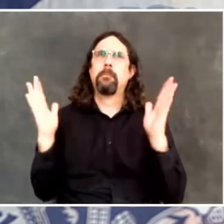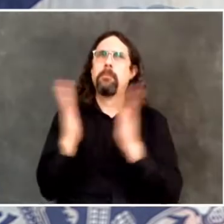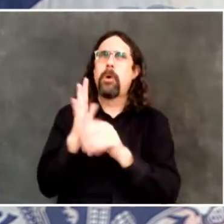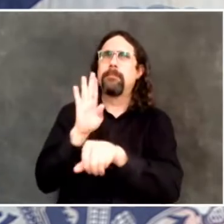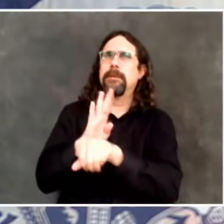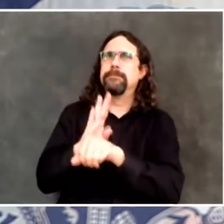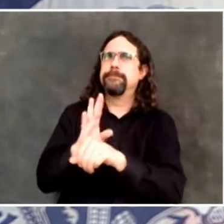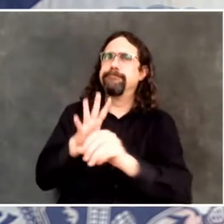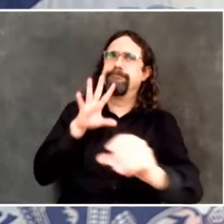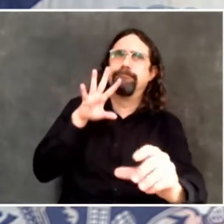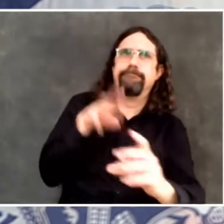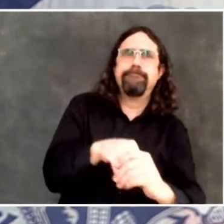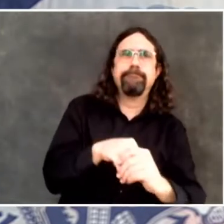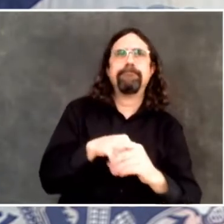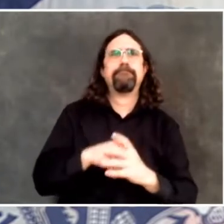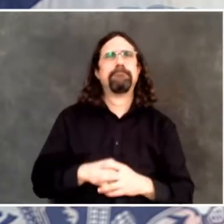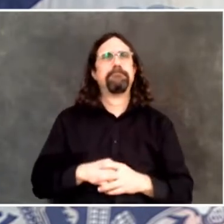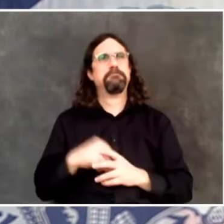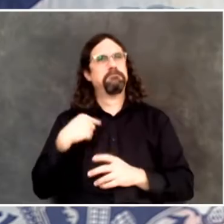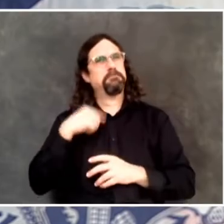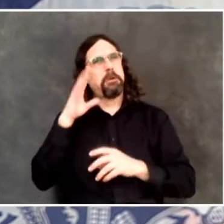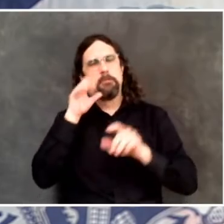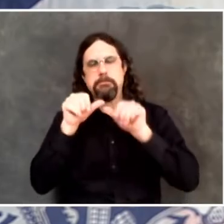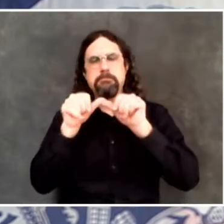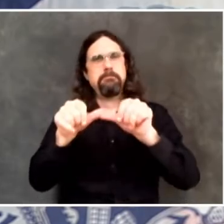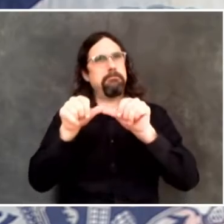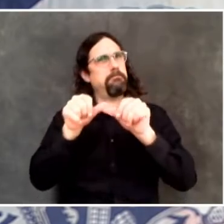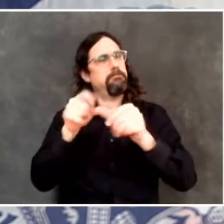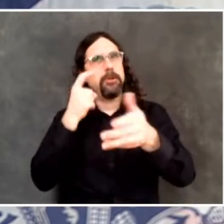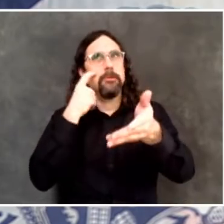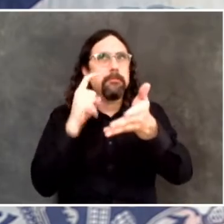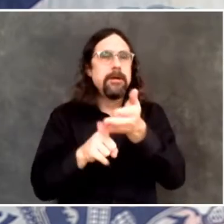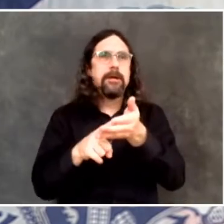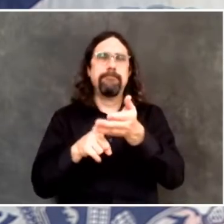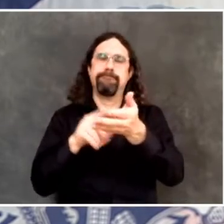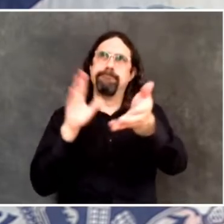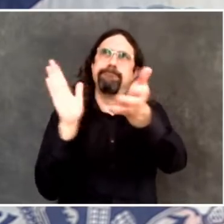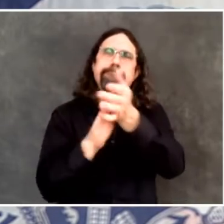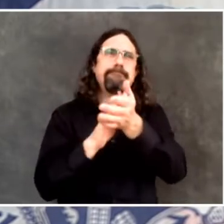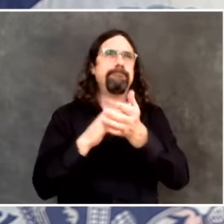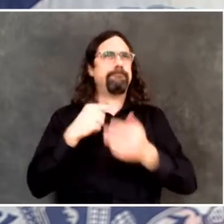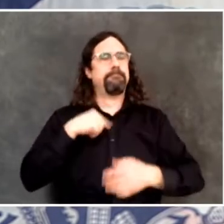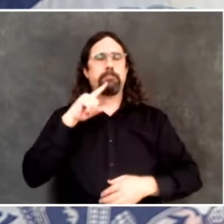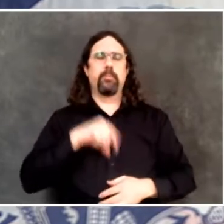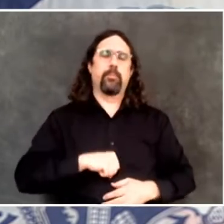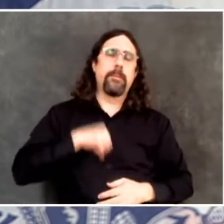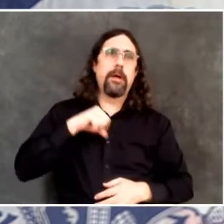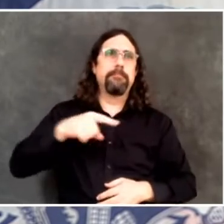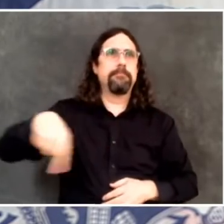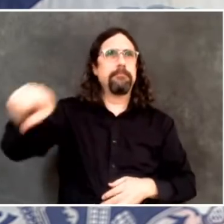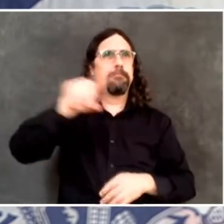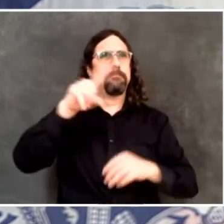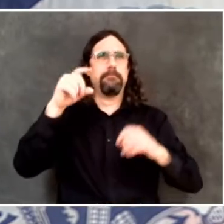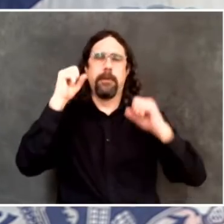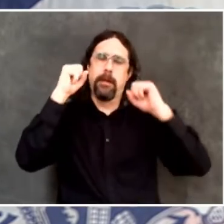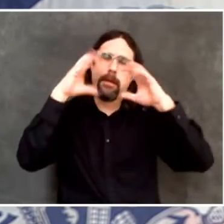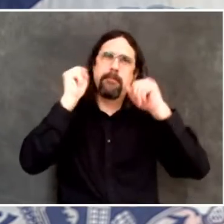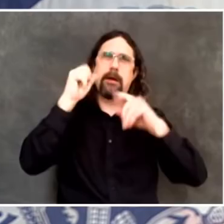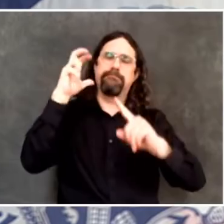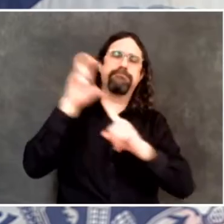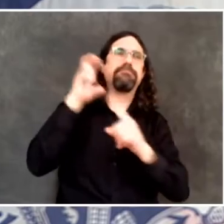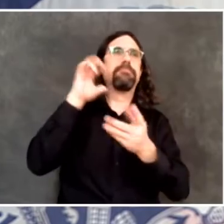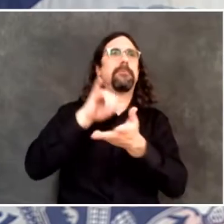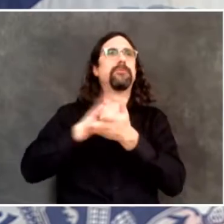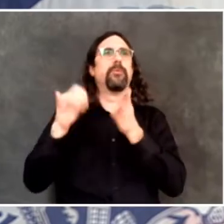something that's helping to sustain us. And one that's very special I want to talk about today, because it's from a foundation that